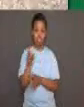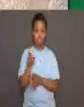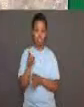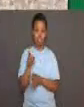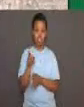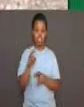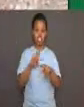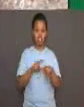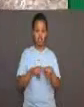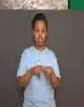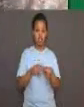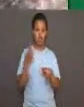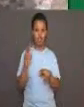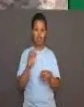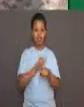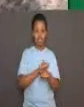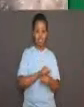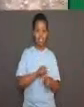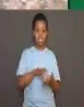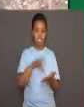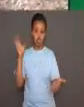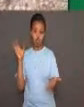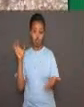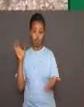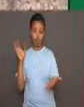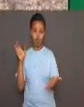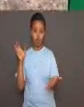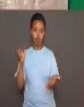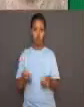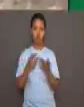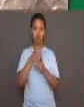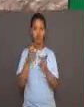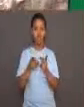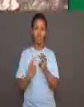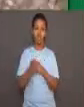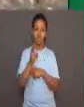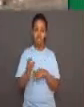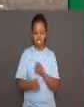in a forest, they will start to move around much more quickly.